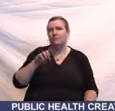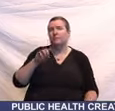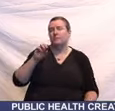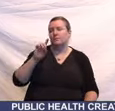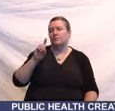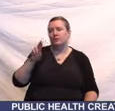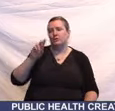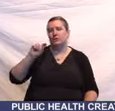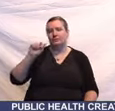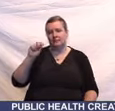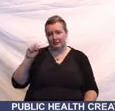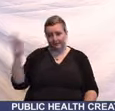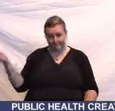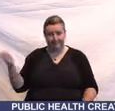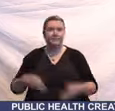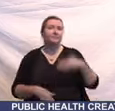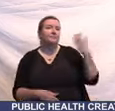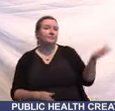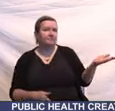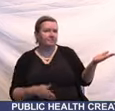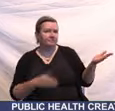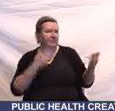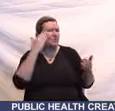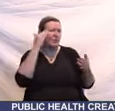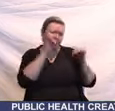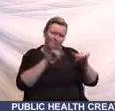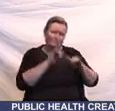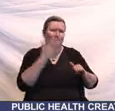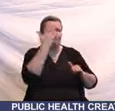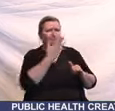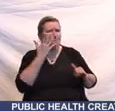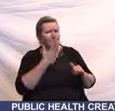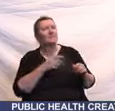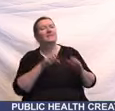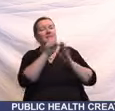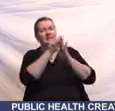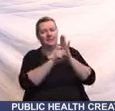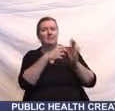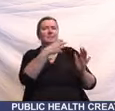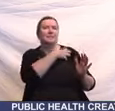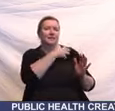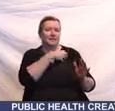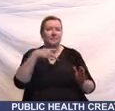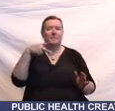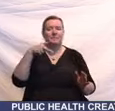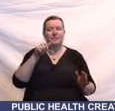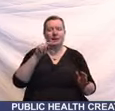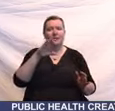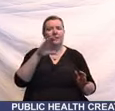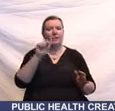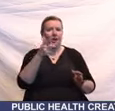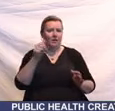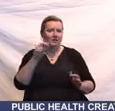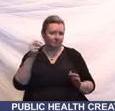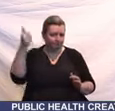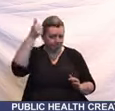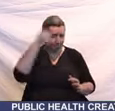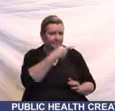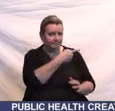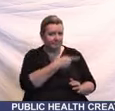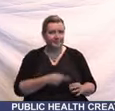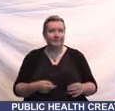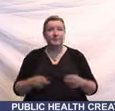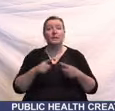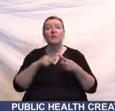left, another guy who needs no introduction, the Superintendent of the State Police, Colonel Pat Callahan. We have Parimal Garg, Alex Altman, and a cast